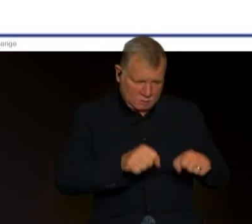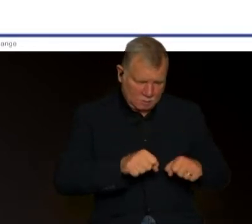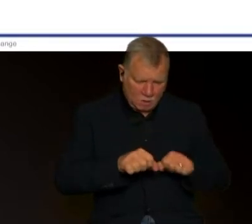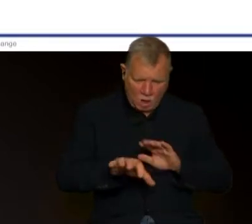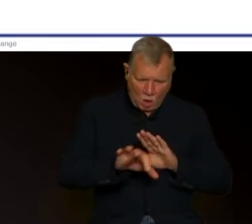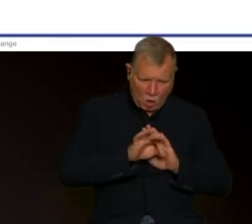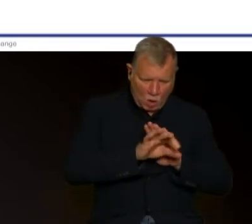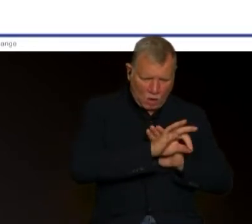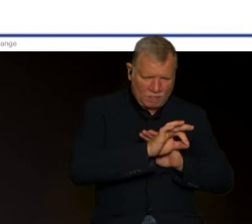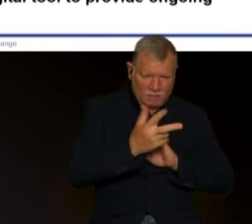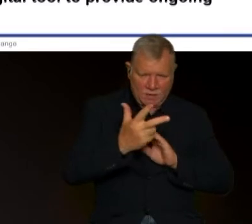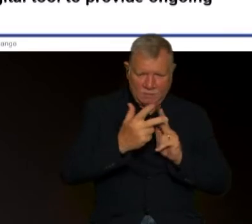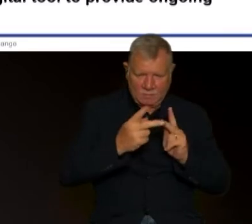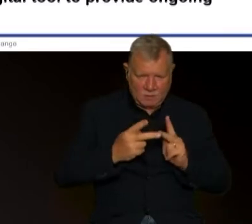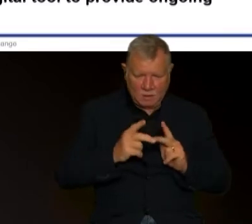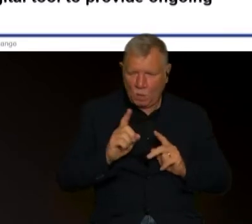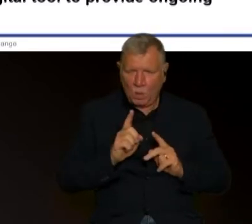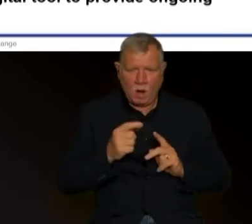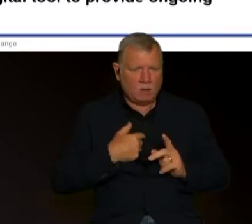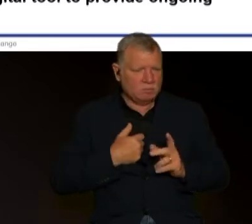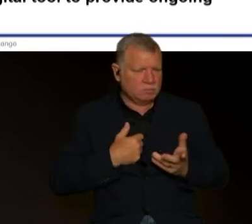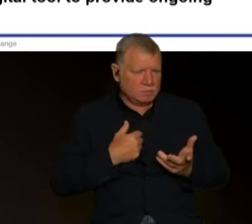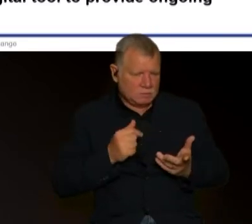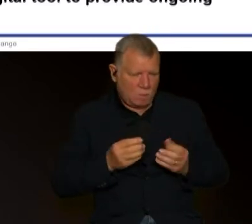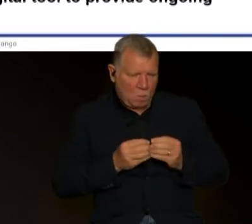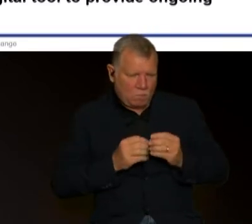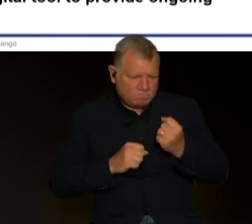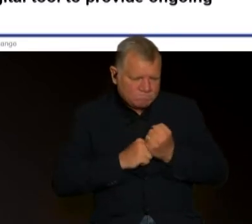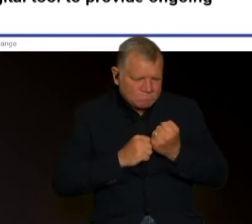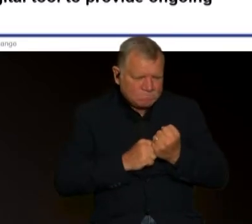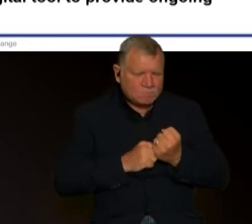into the system and chose the three areas for investment,